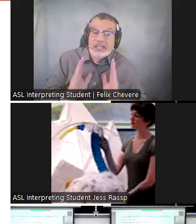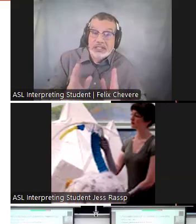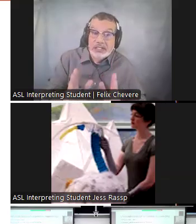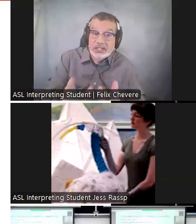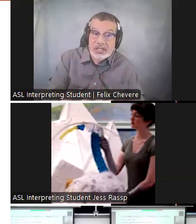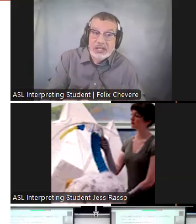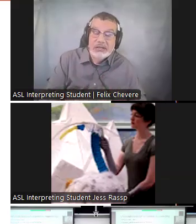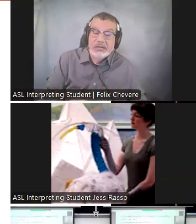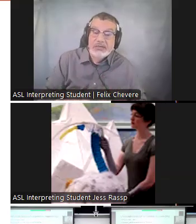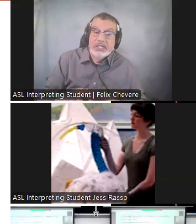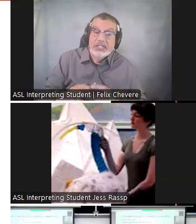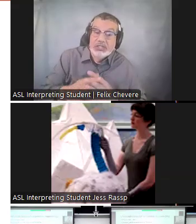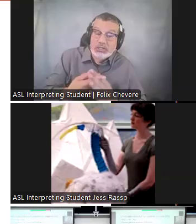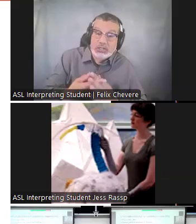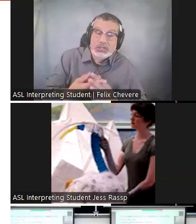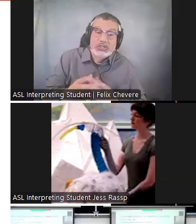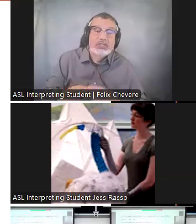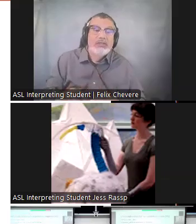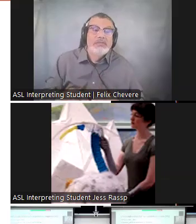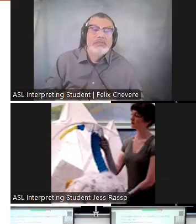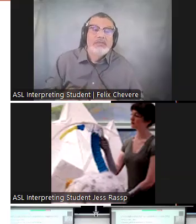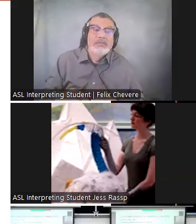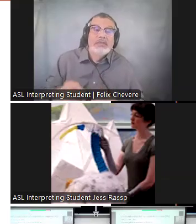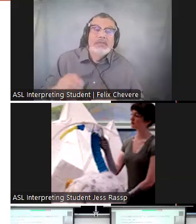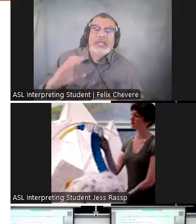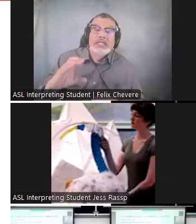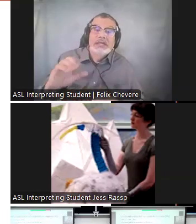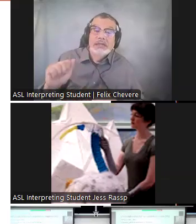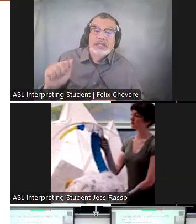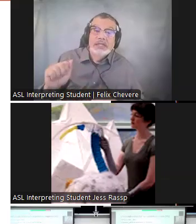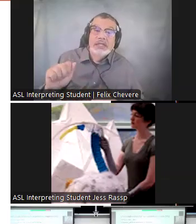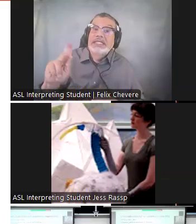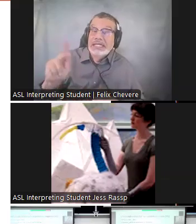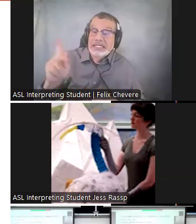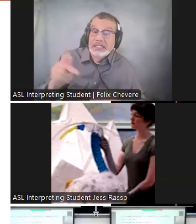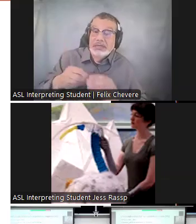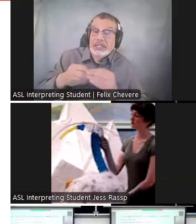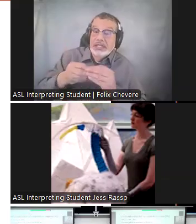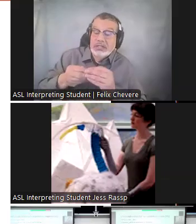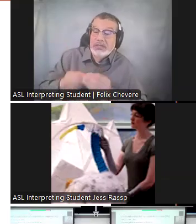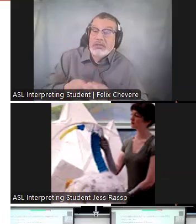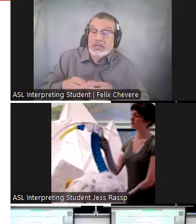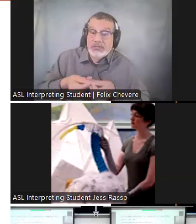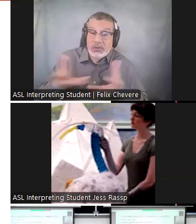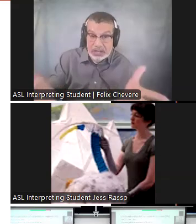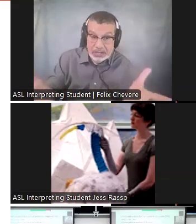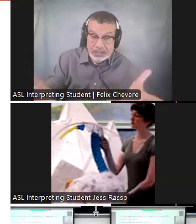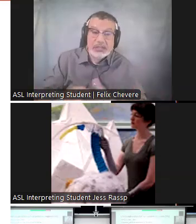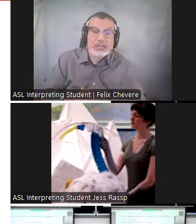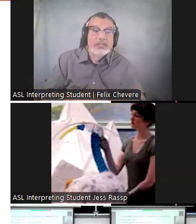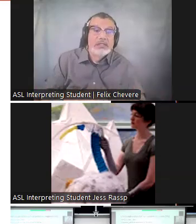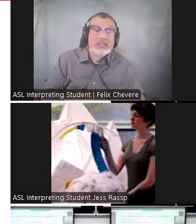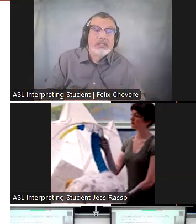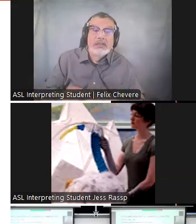it's activated, potassium can be released from the neuron. All right.